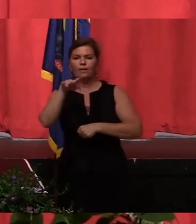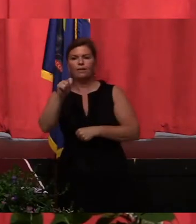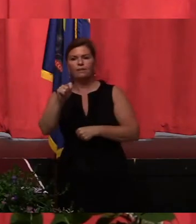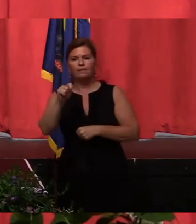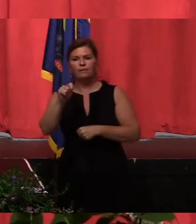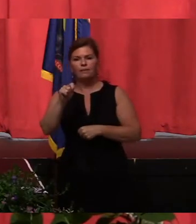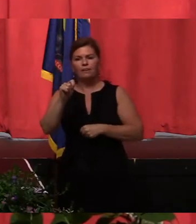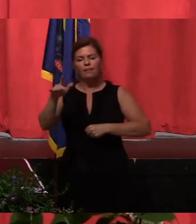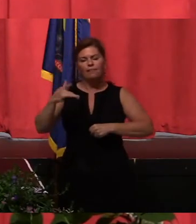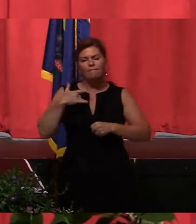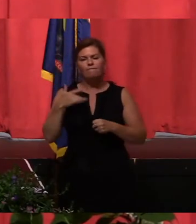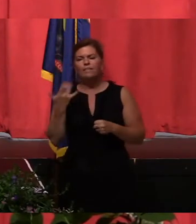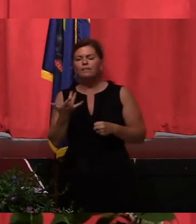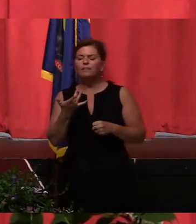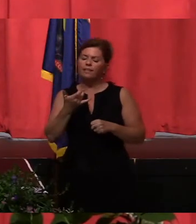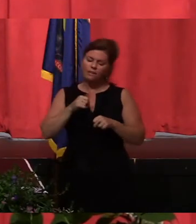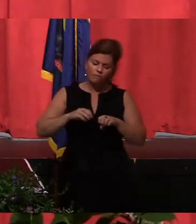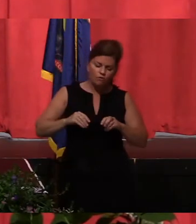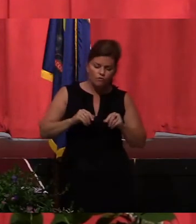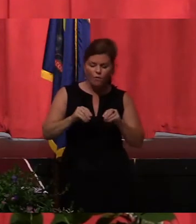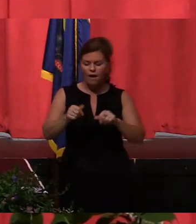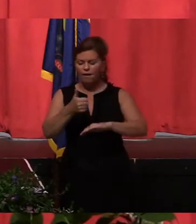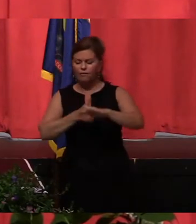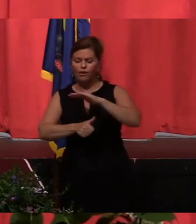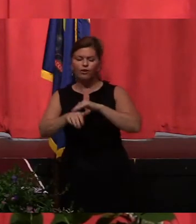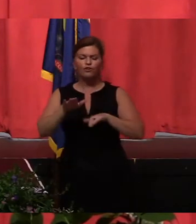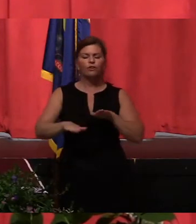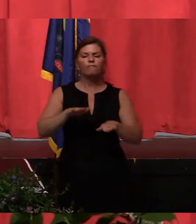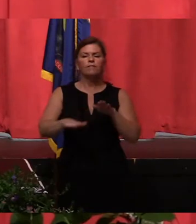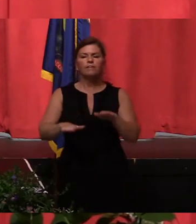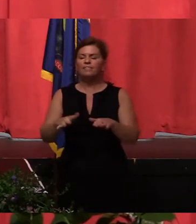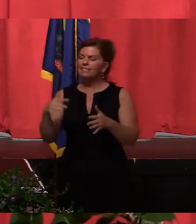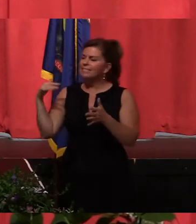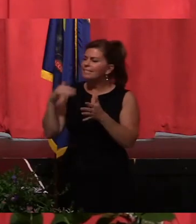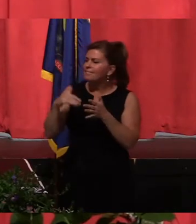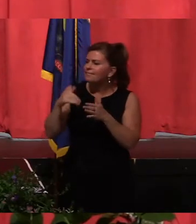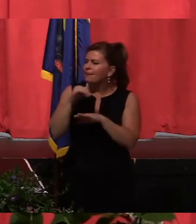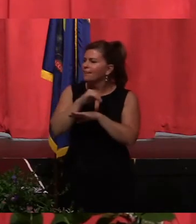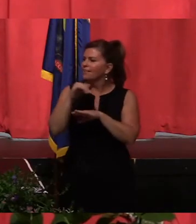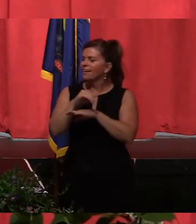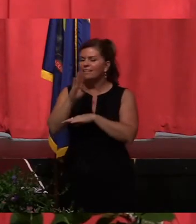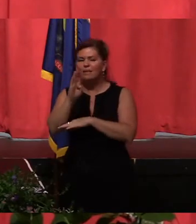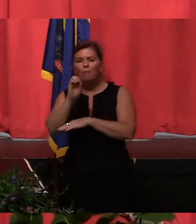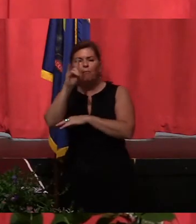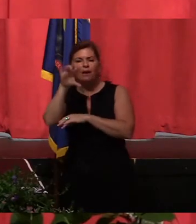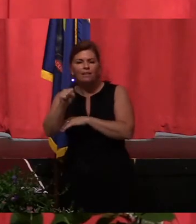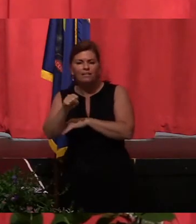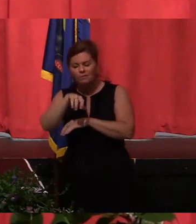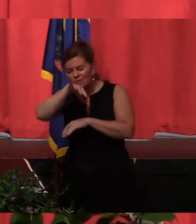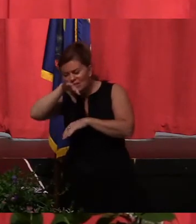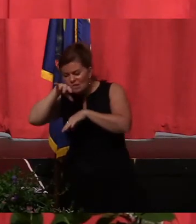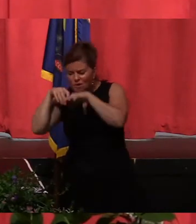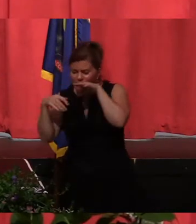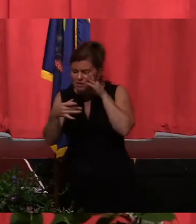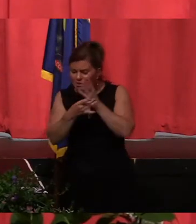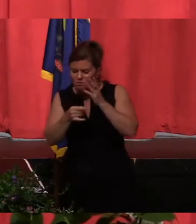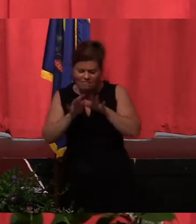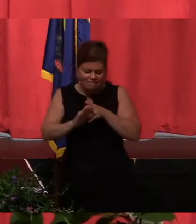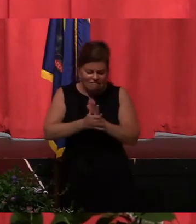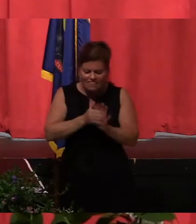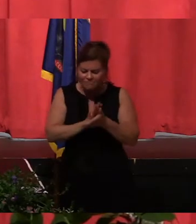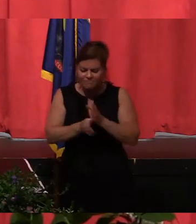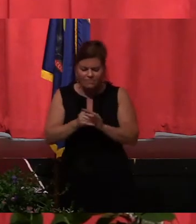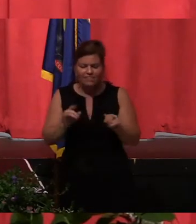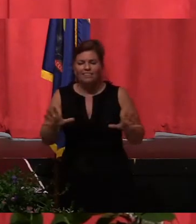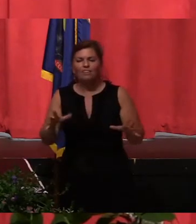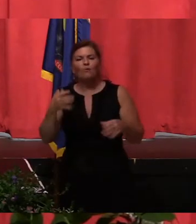of gravel under your feet. Hold on to study nights at Buddy's, smearing fry grease over your AP bio papers.